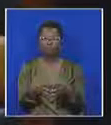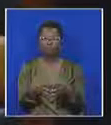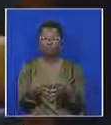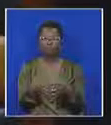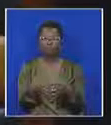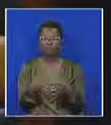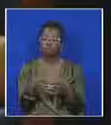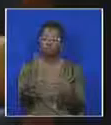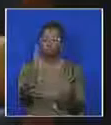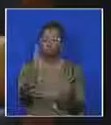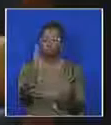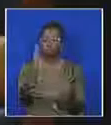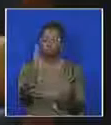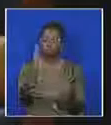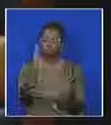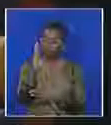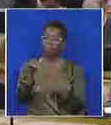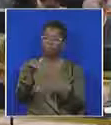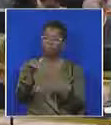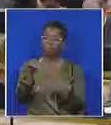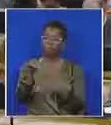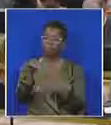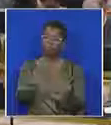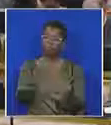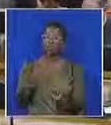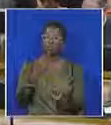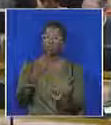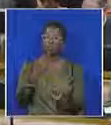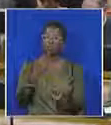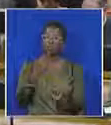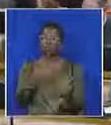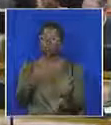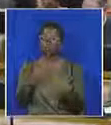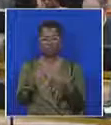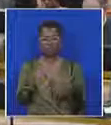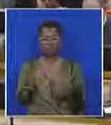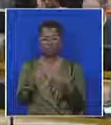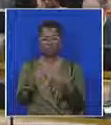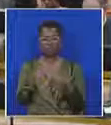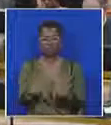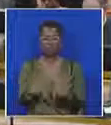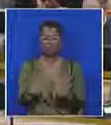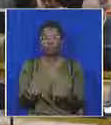Chairperson, may I just address you on a point of personal explanation, which is a facility?